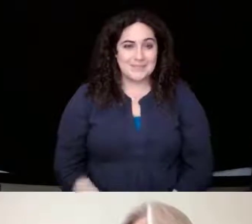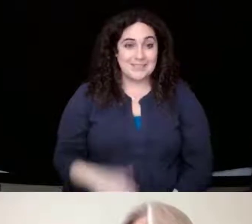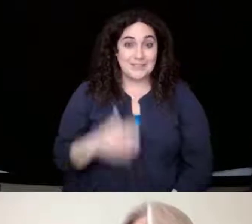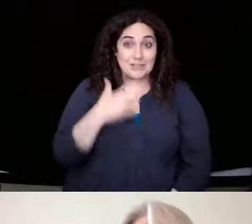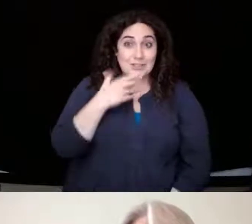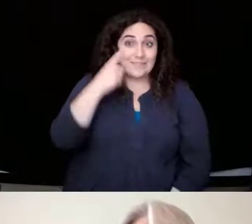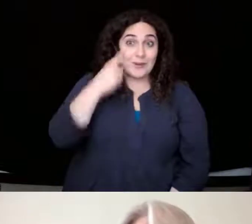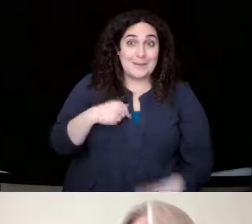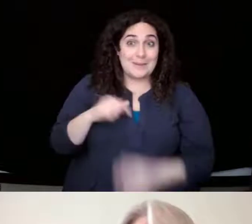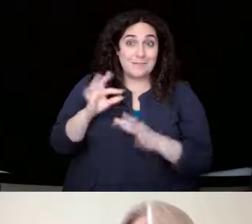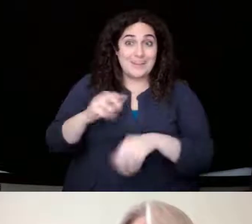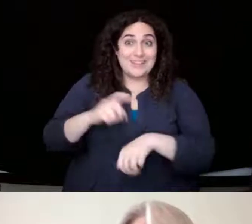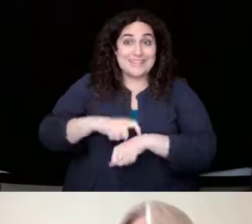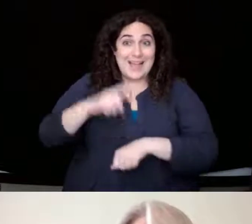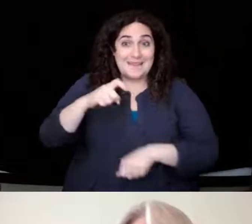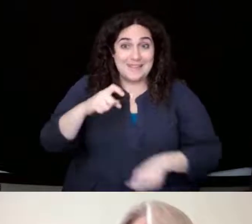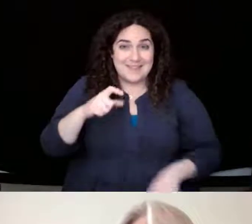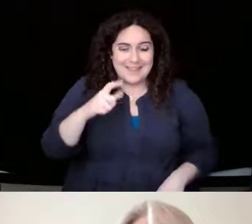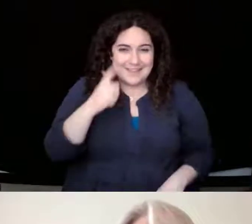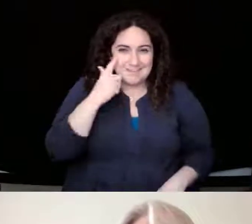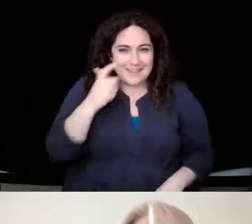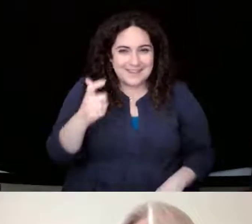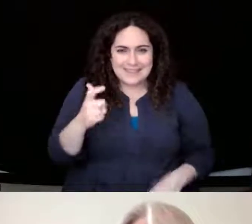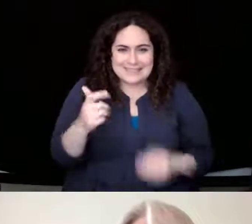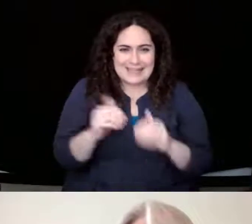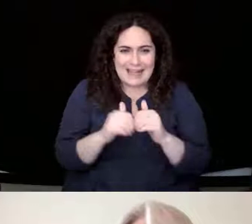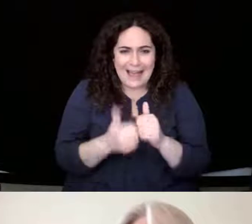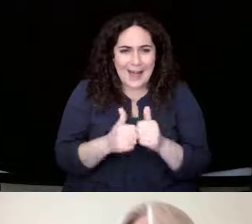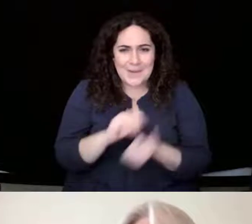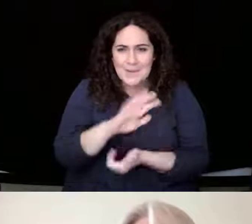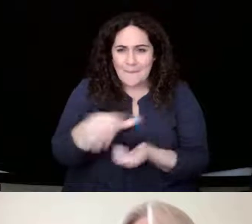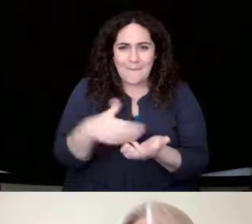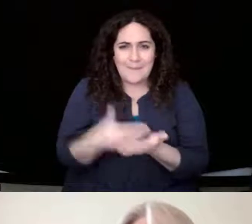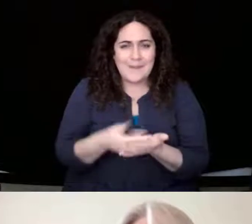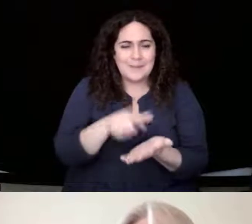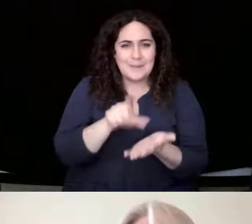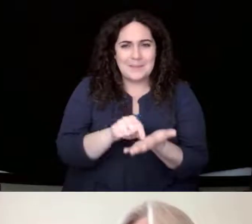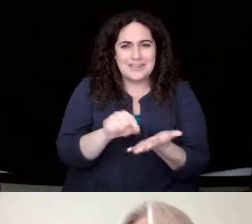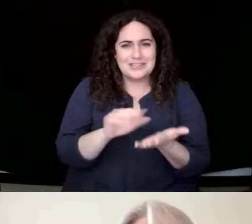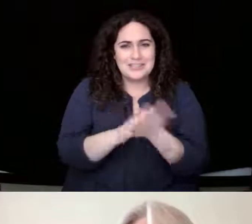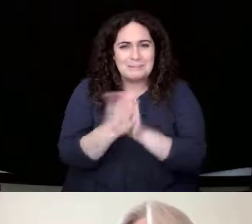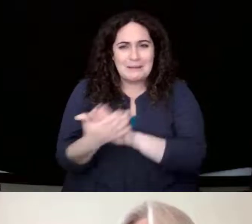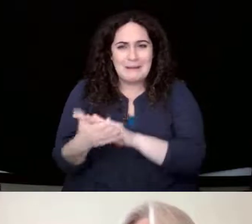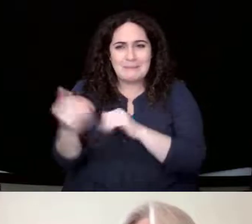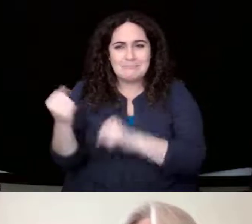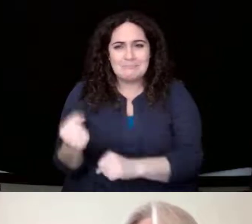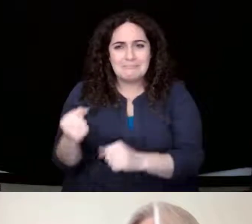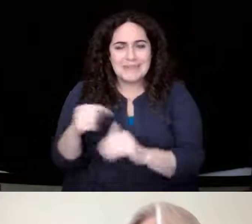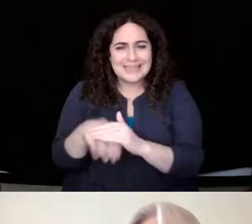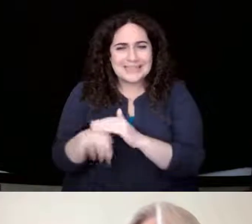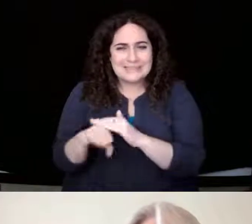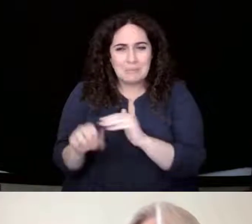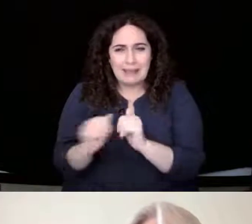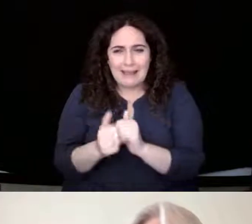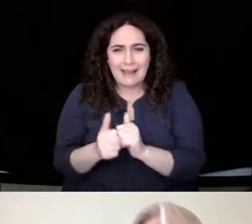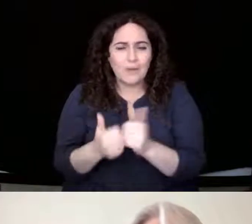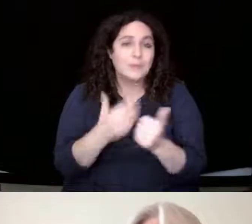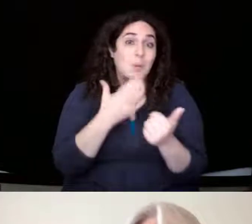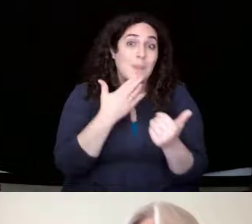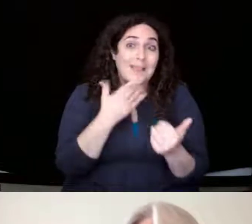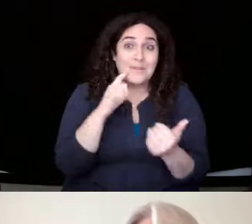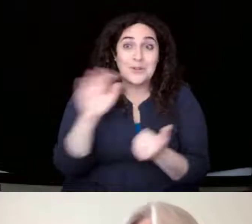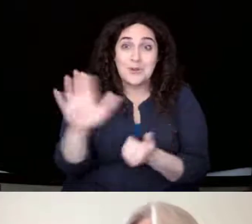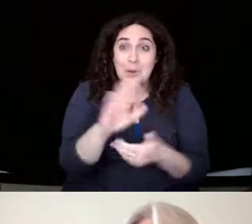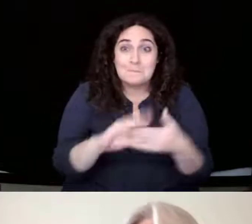with the effort of making all of our publications more accessible. So I do appreciate your time. Thank you both.